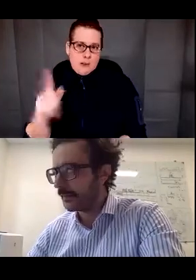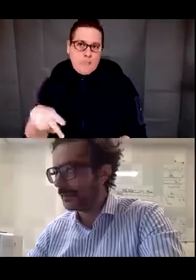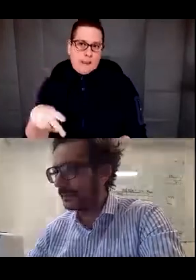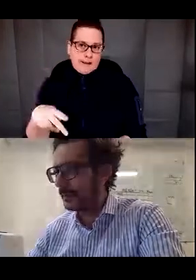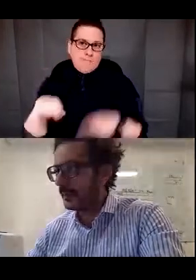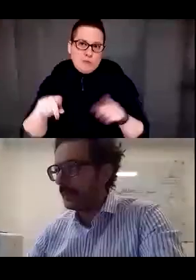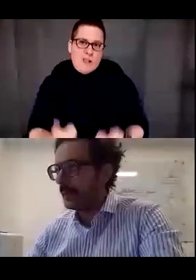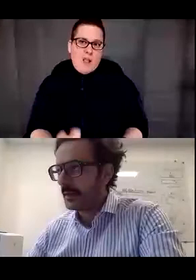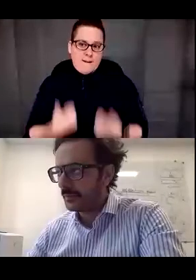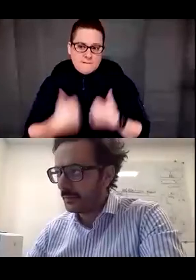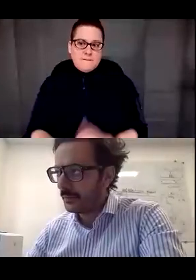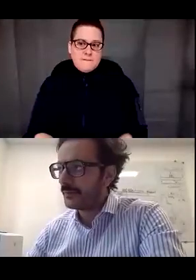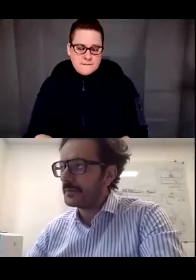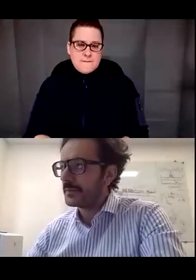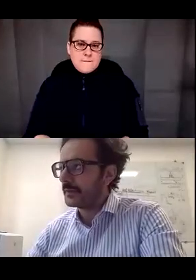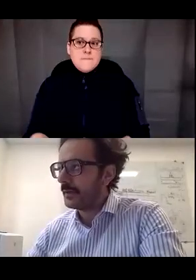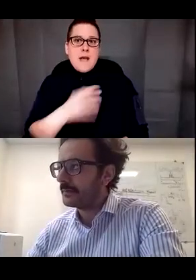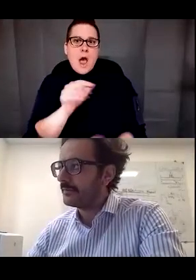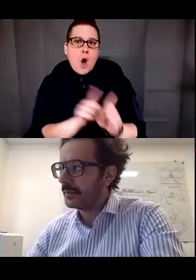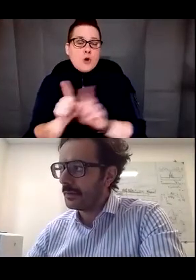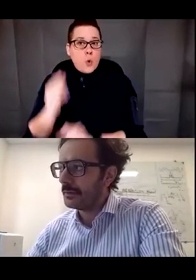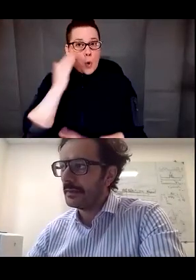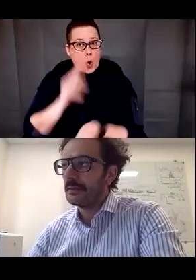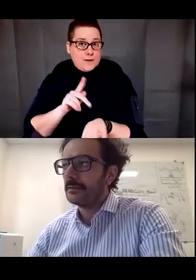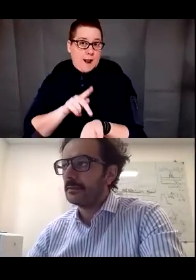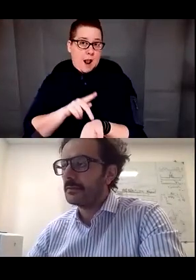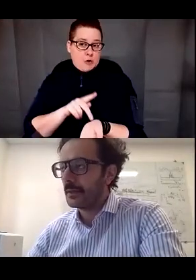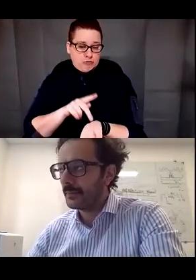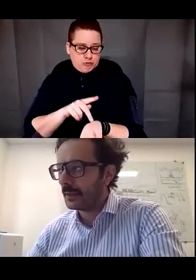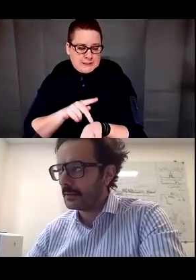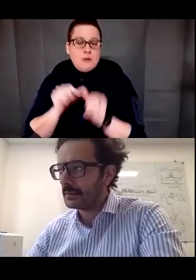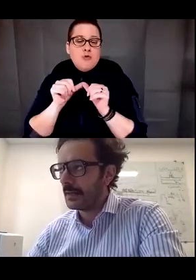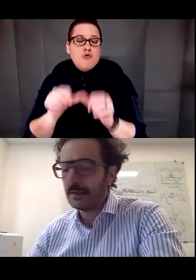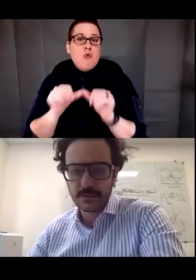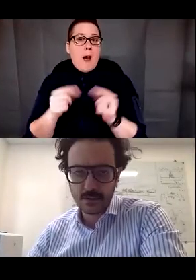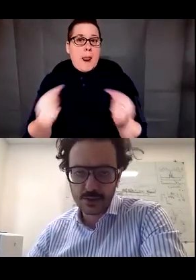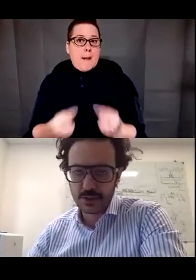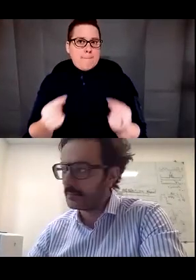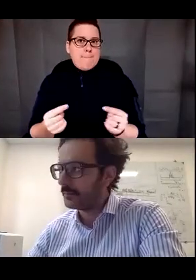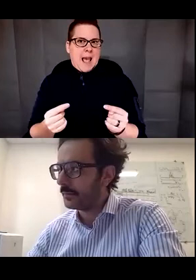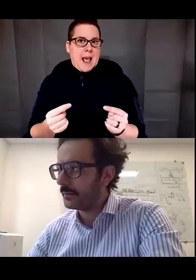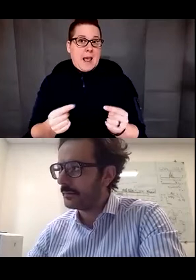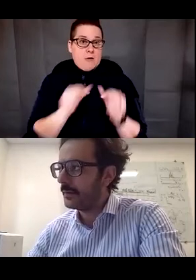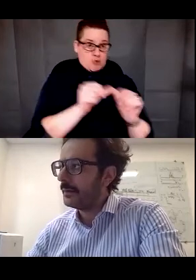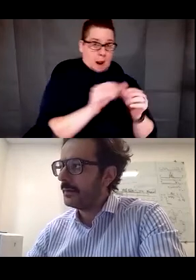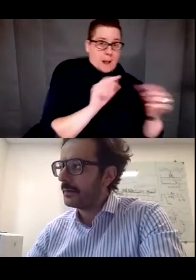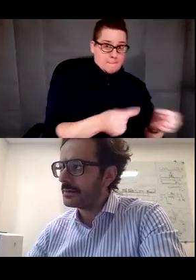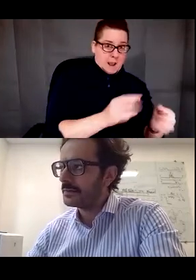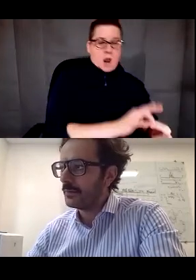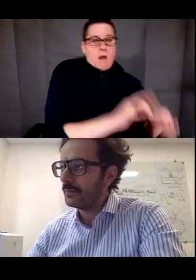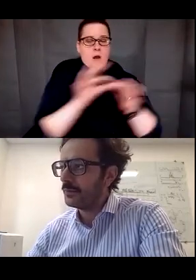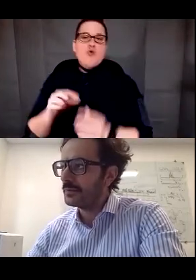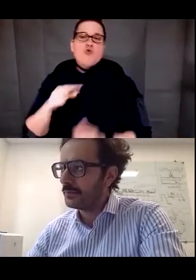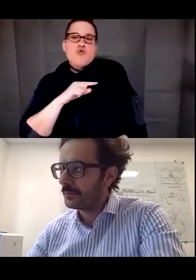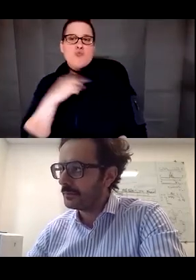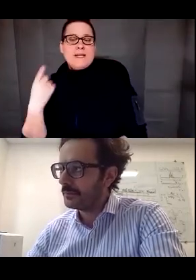their lives. And as we know also in psychiatry very well, that chronic pain is highly associated with risks